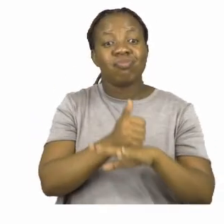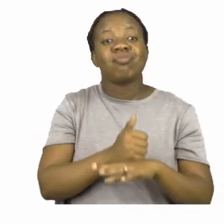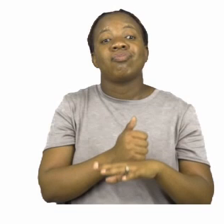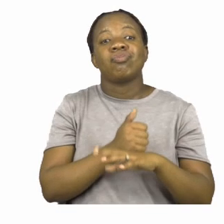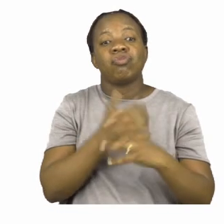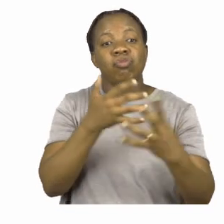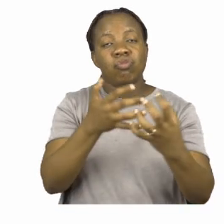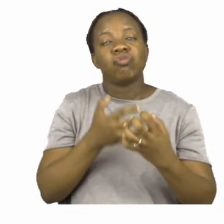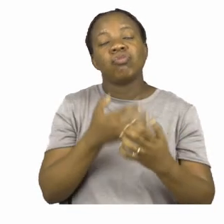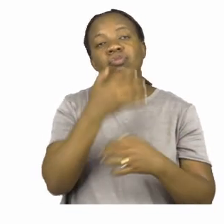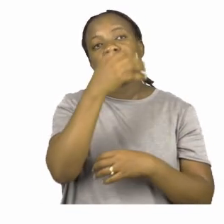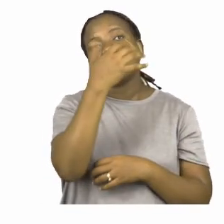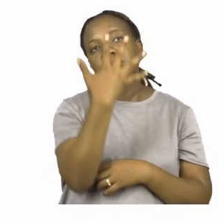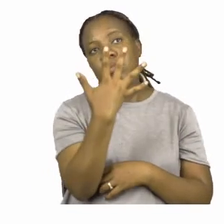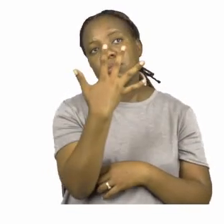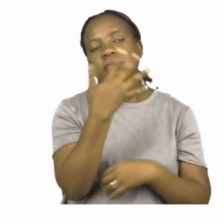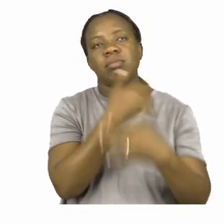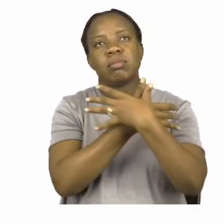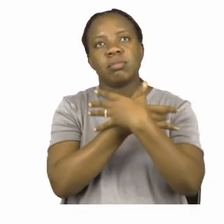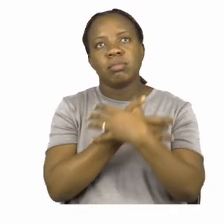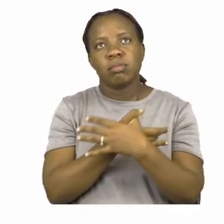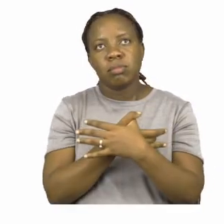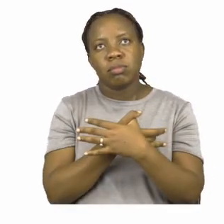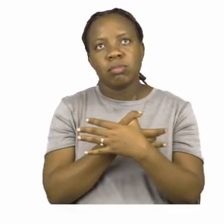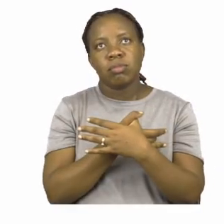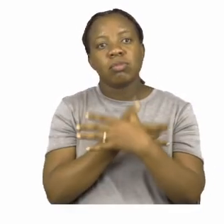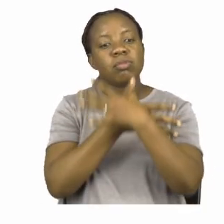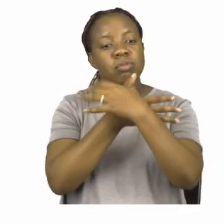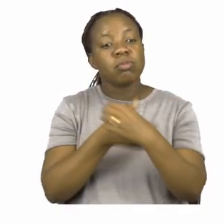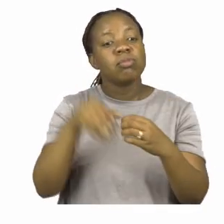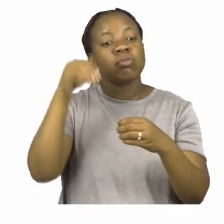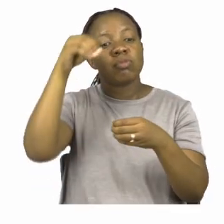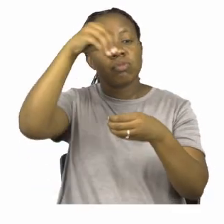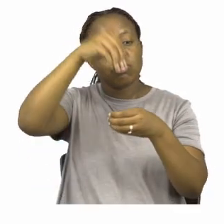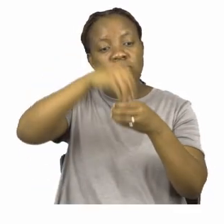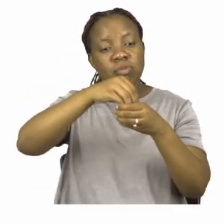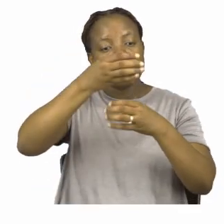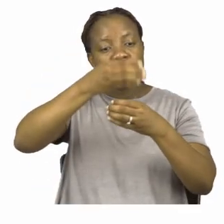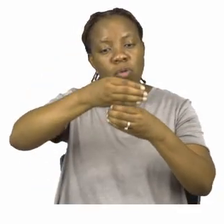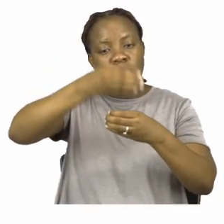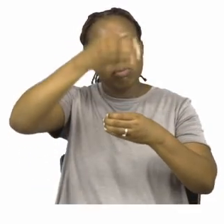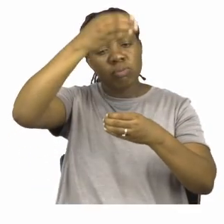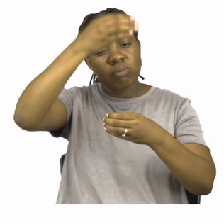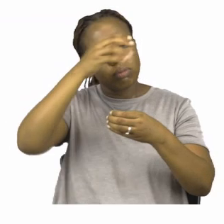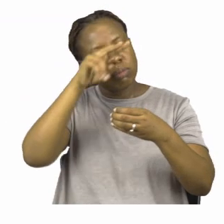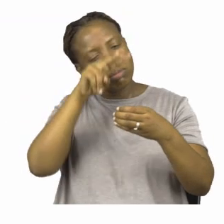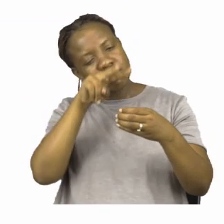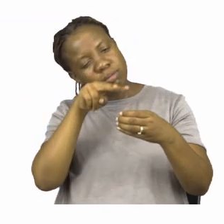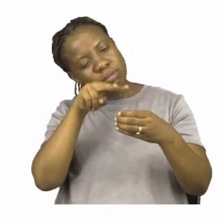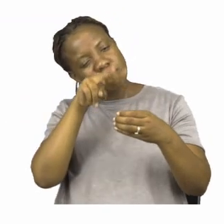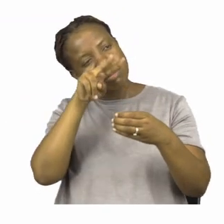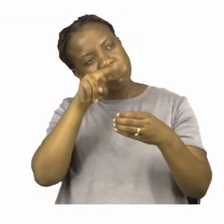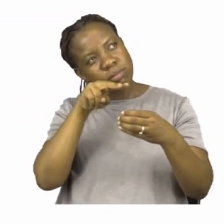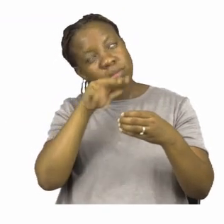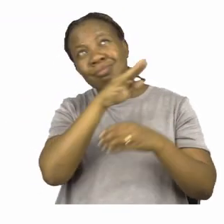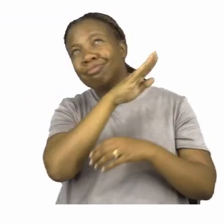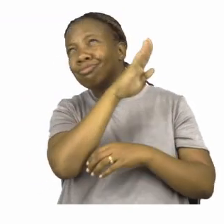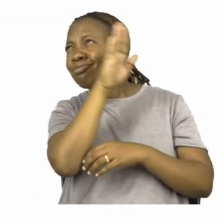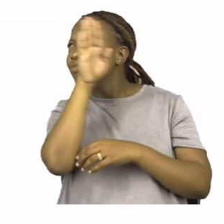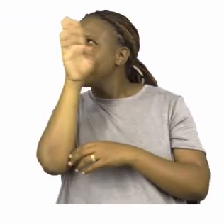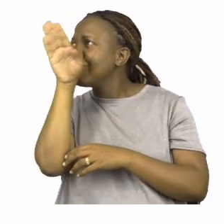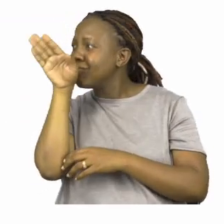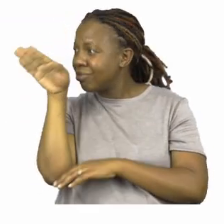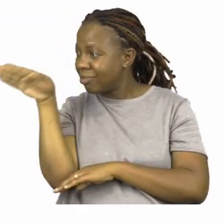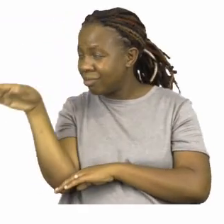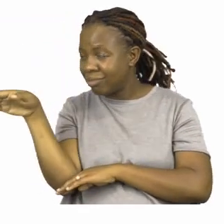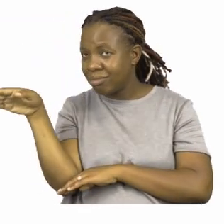butterflies. We put the butterflies in a jar so we could look at them. At the end of the